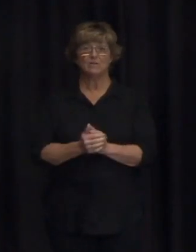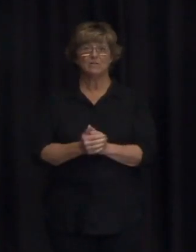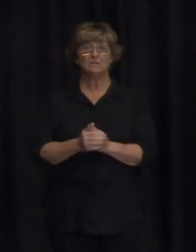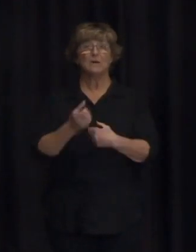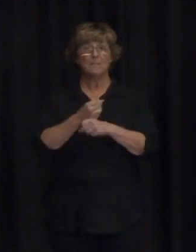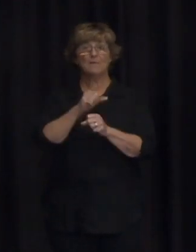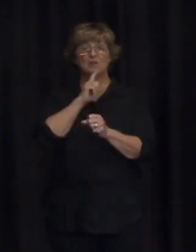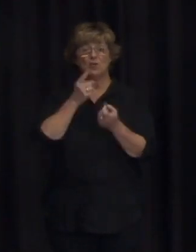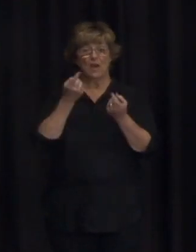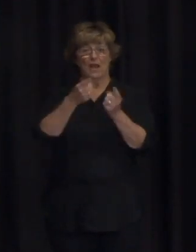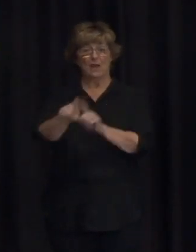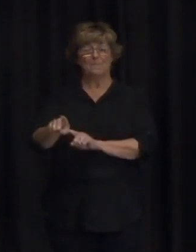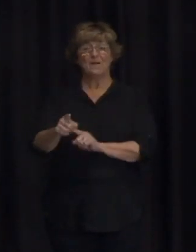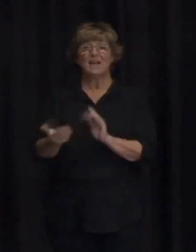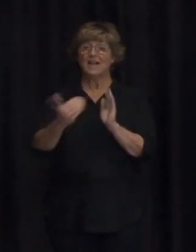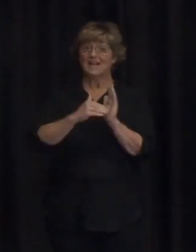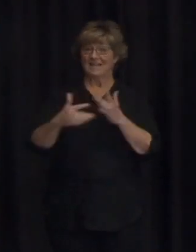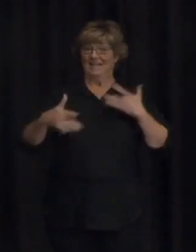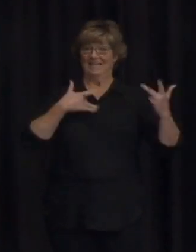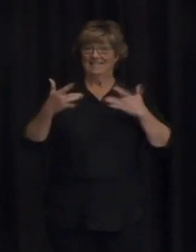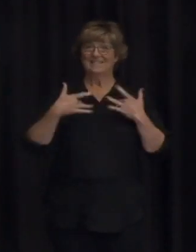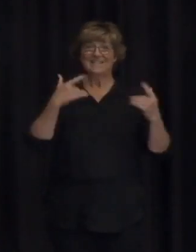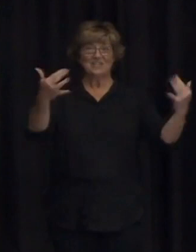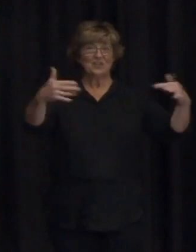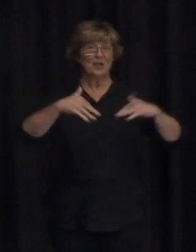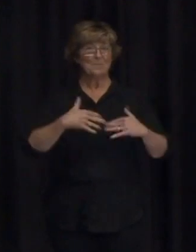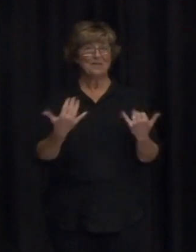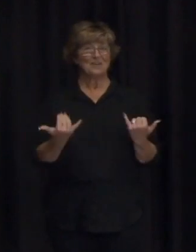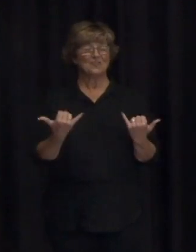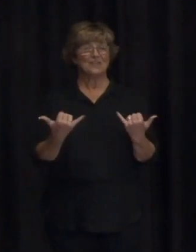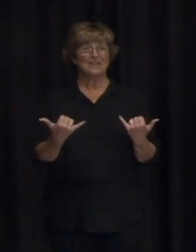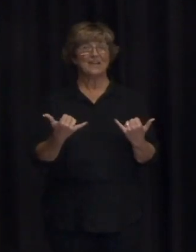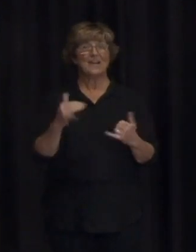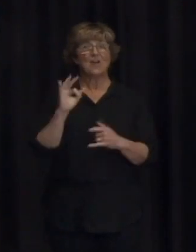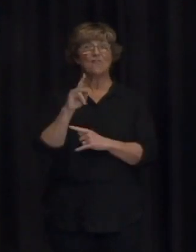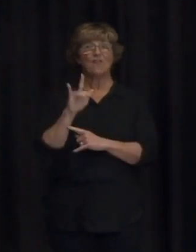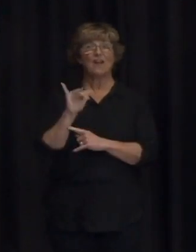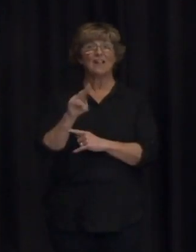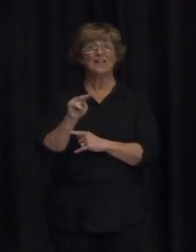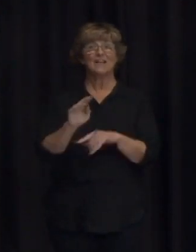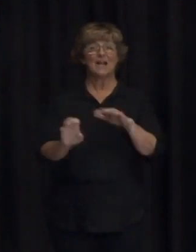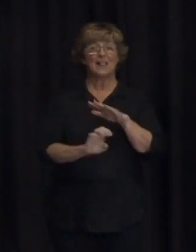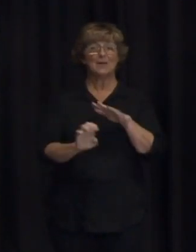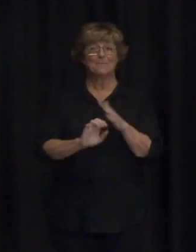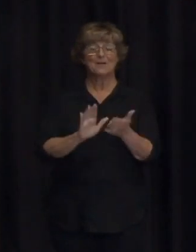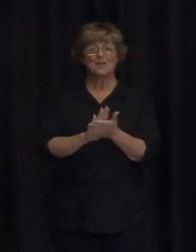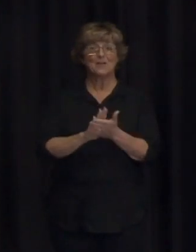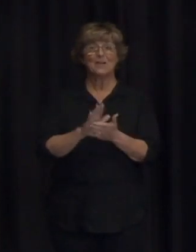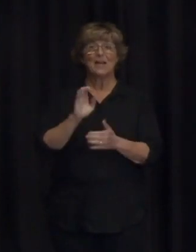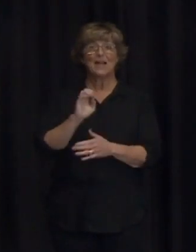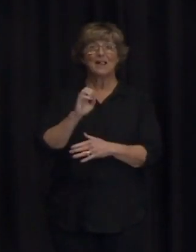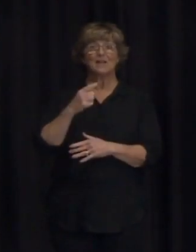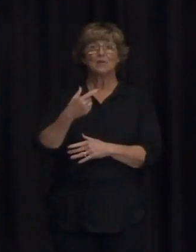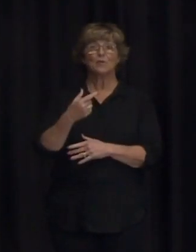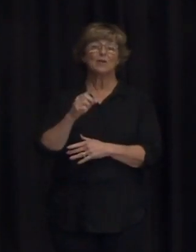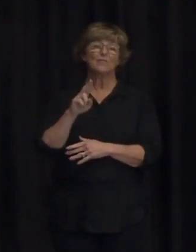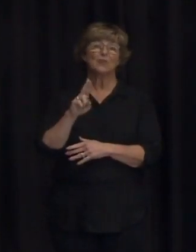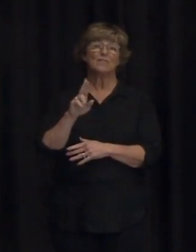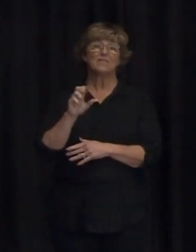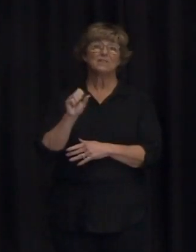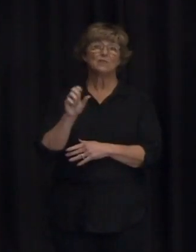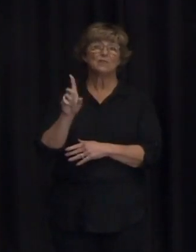sure that happens. So again, excited to have you here with us at Franklin Elementary School in Elk Grove Unified, and I'm very happy to